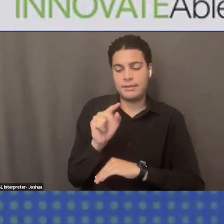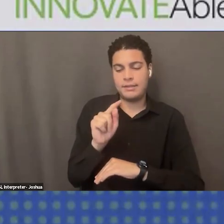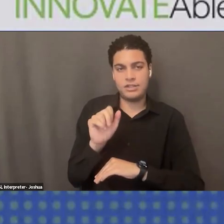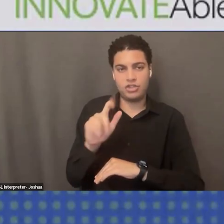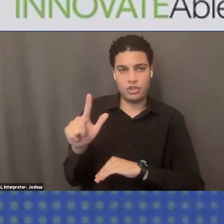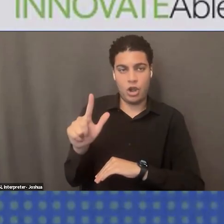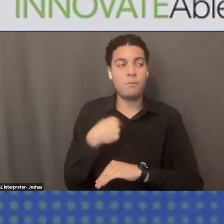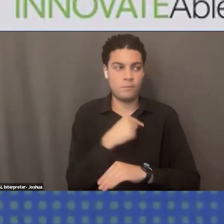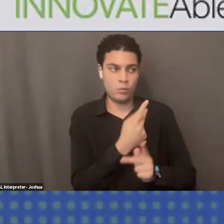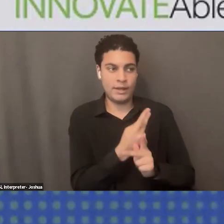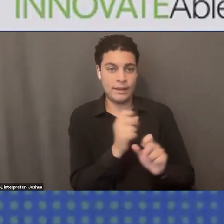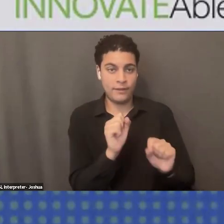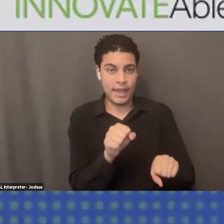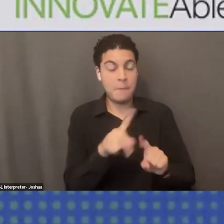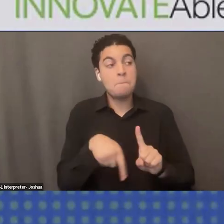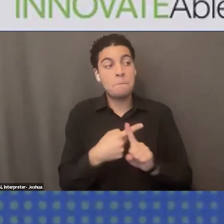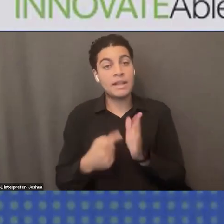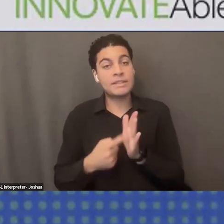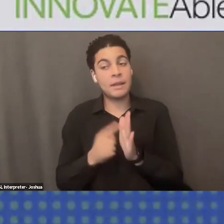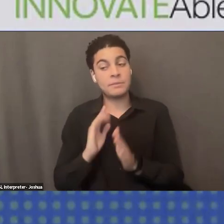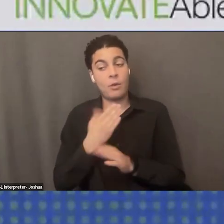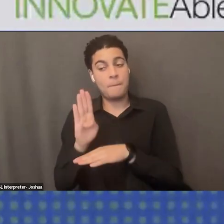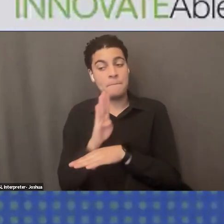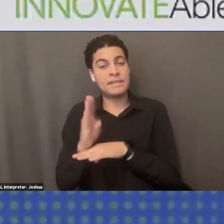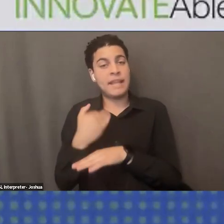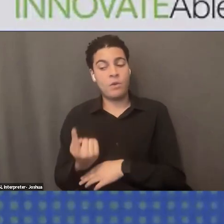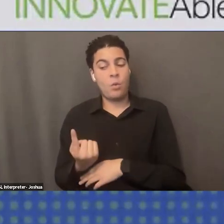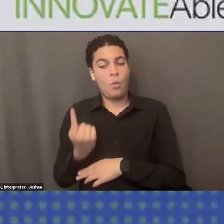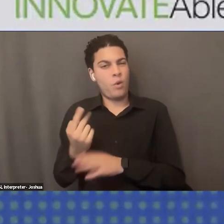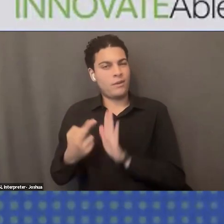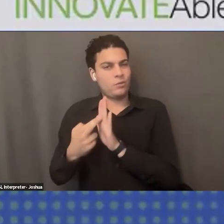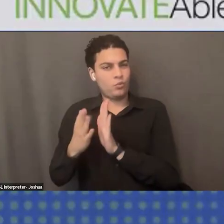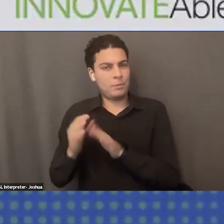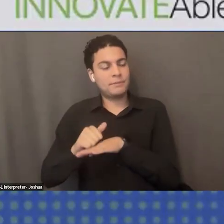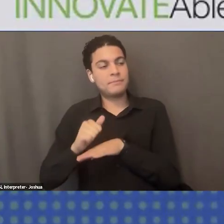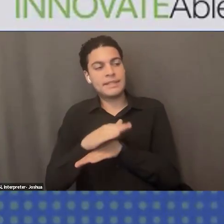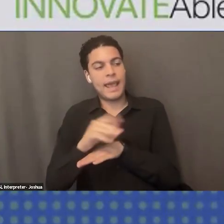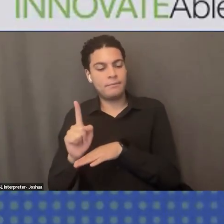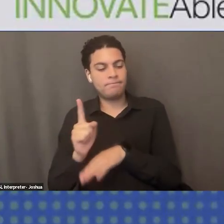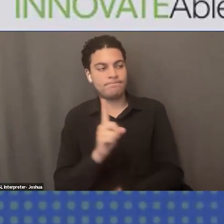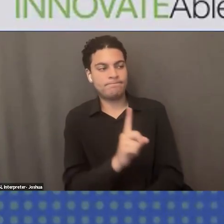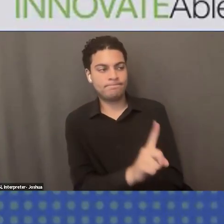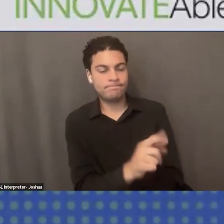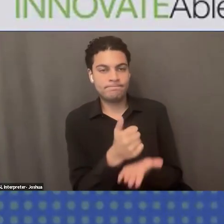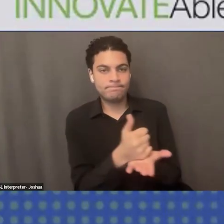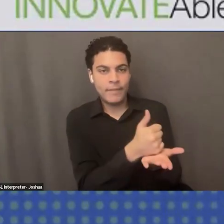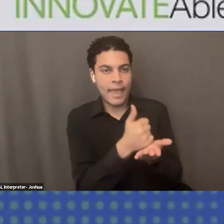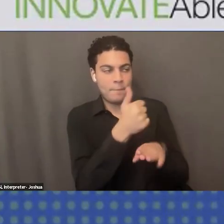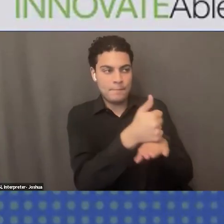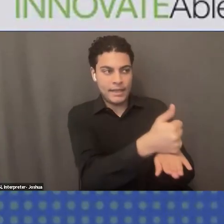just as an installation guide. We have how-to videos prepared. We have an installation guide